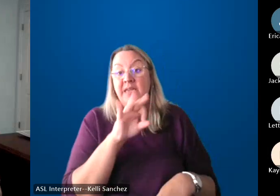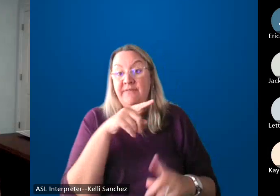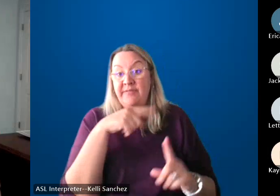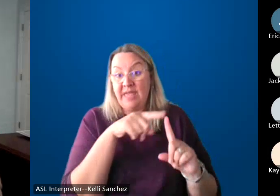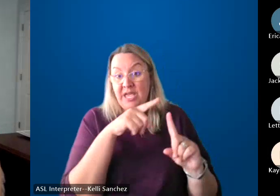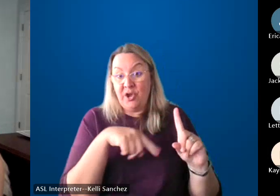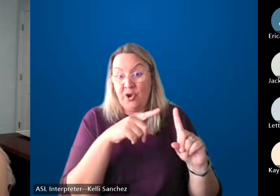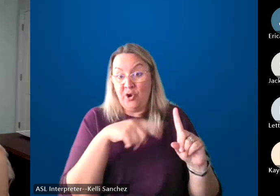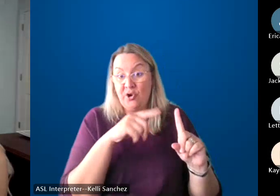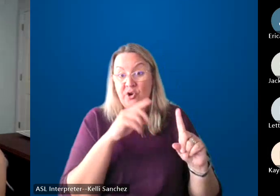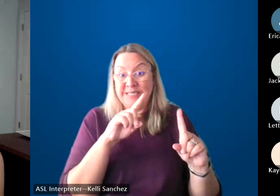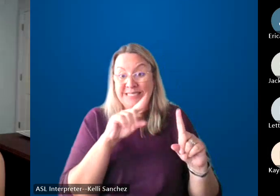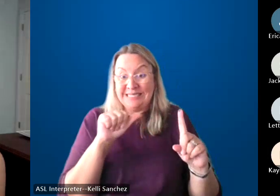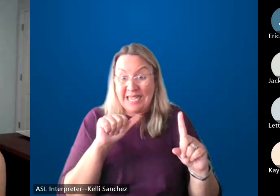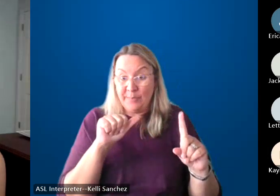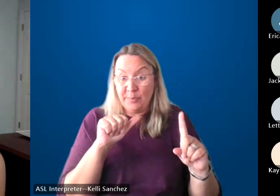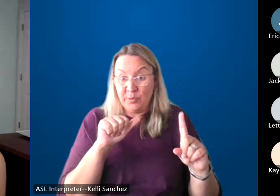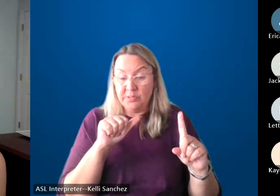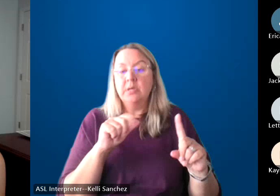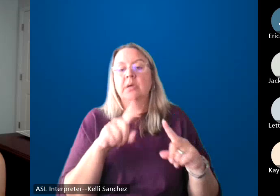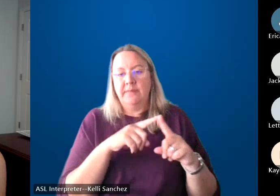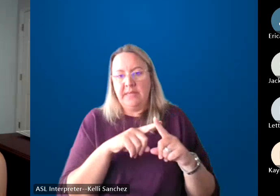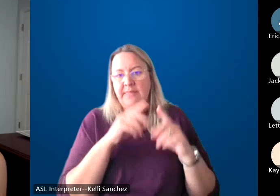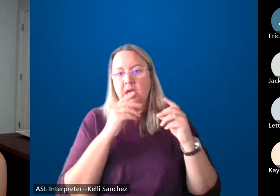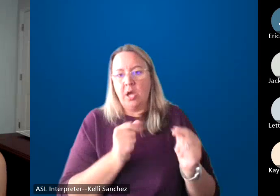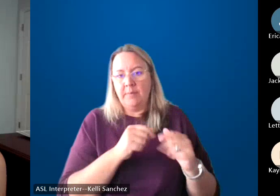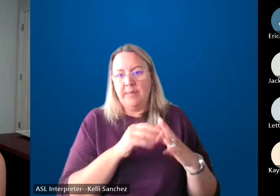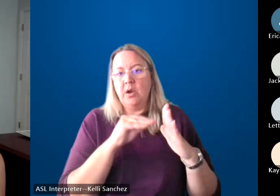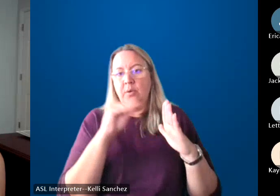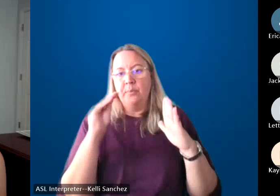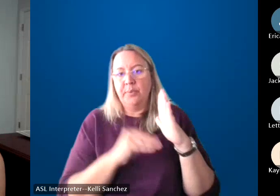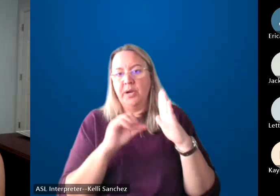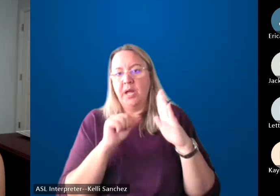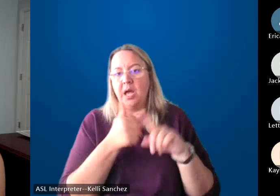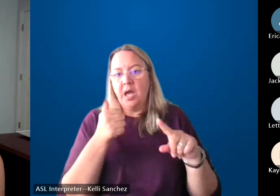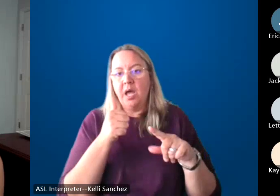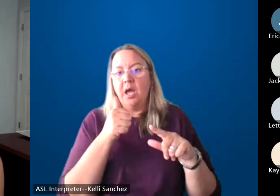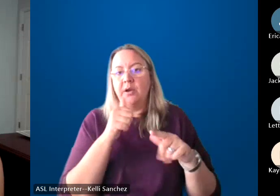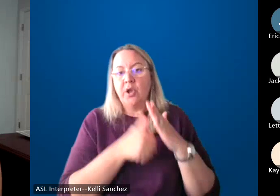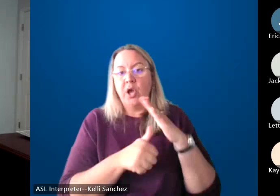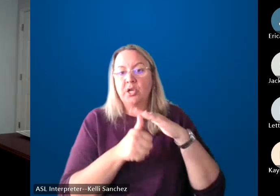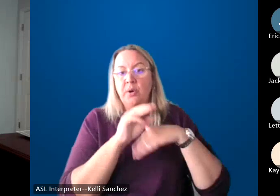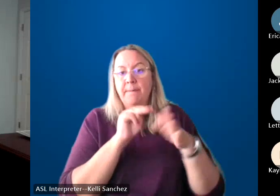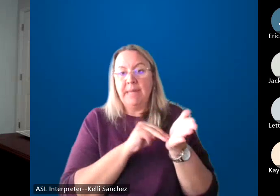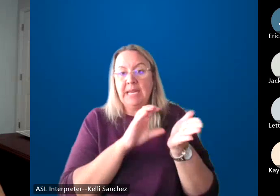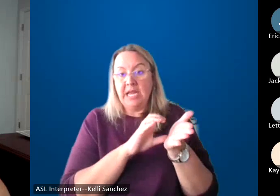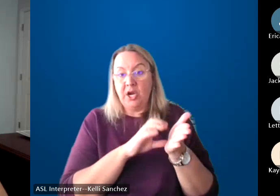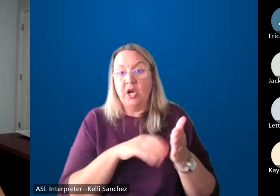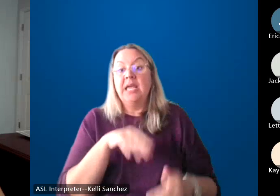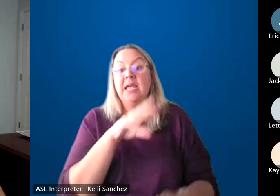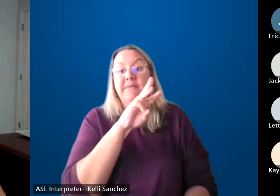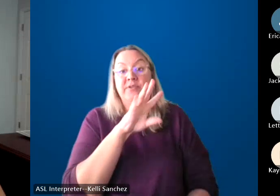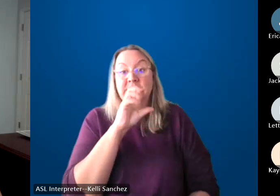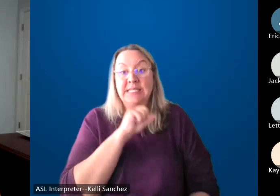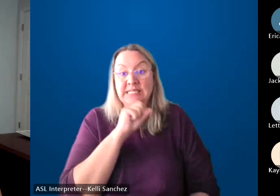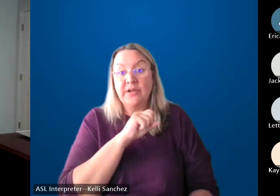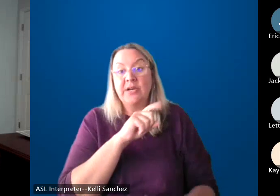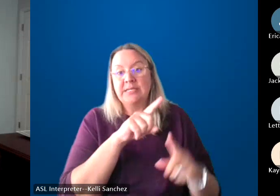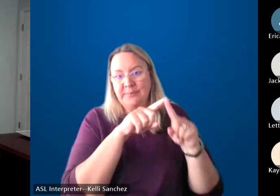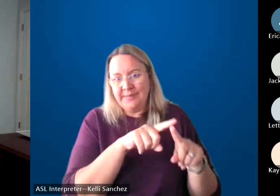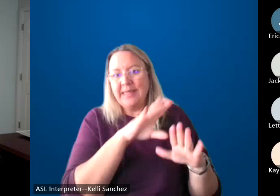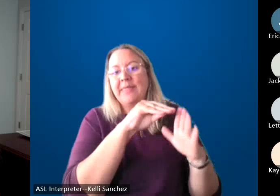then they automatically go under Medicare. If they turn 65, they go under